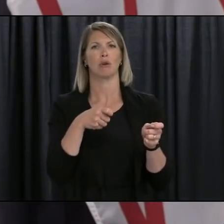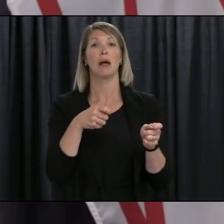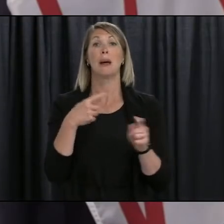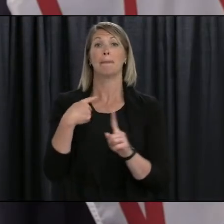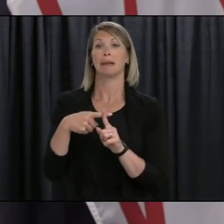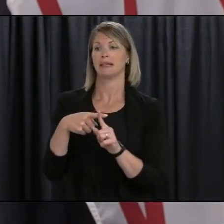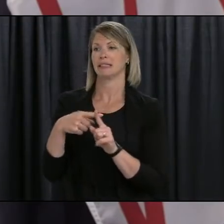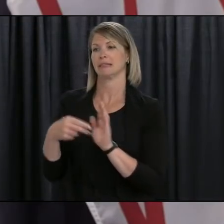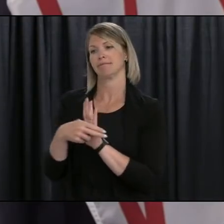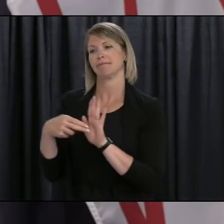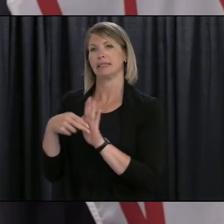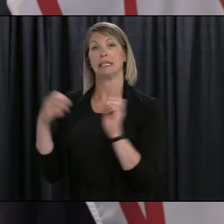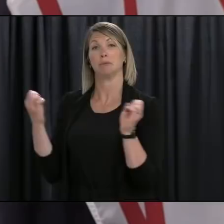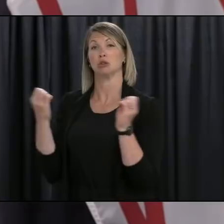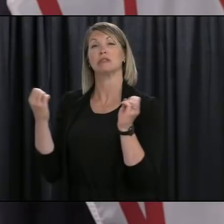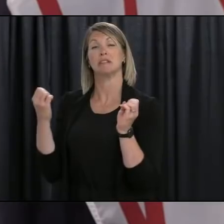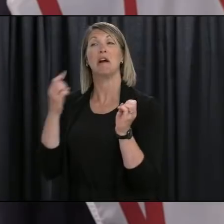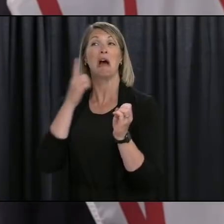will remain in effect.